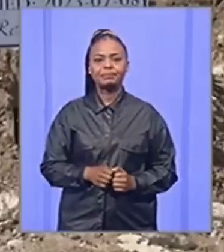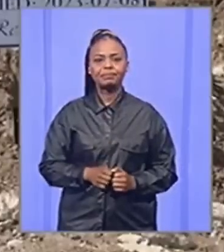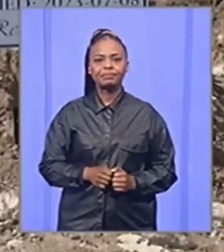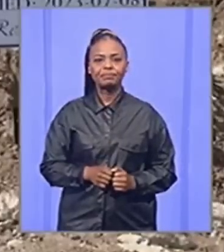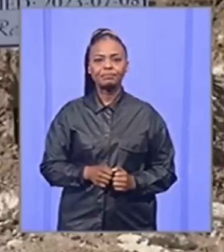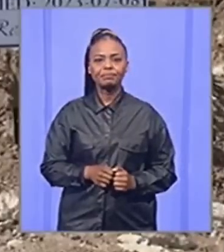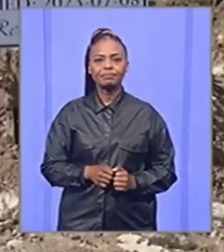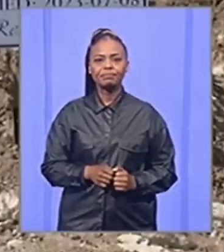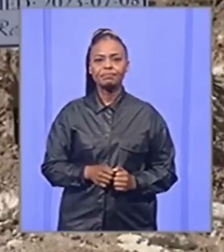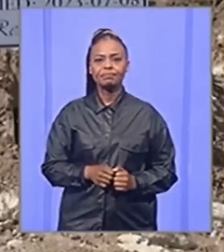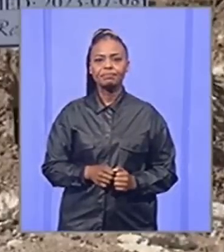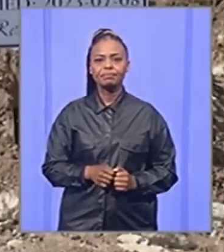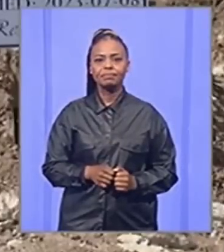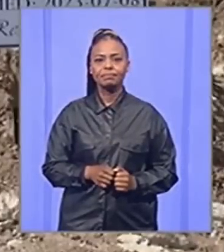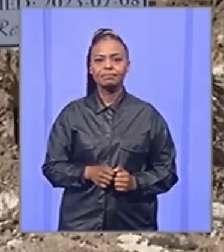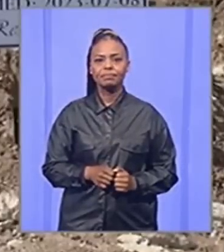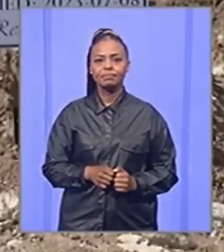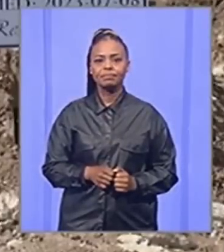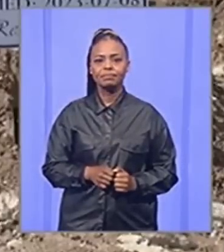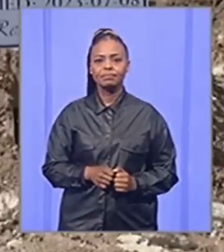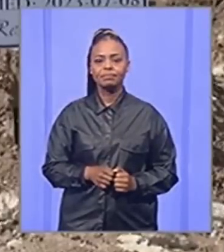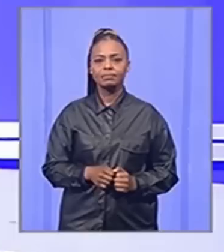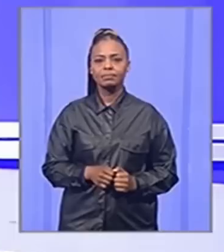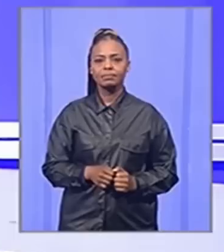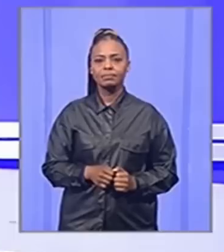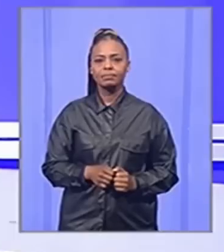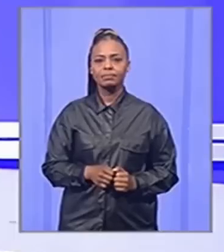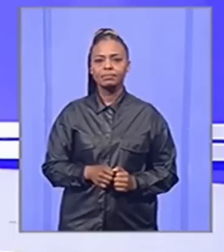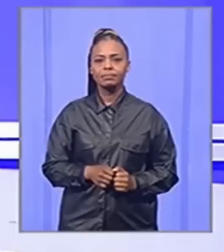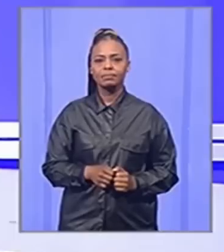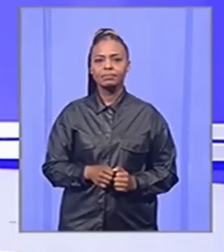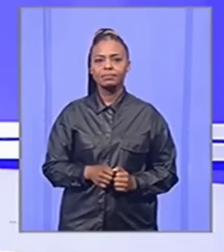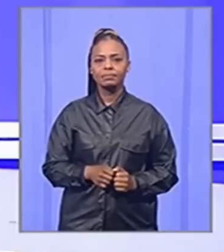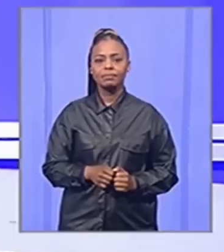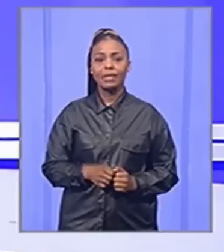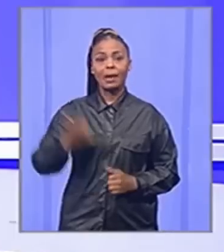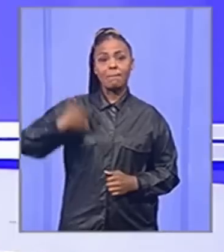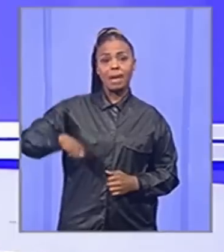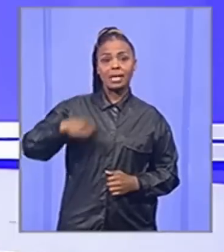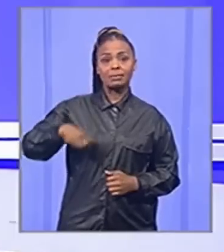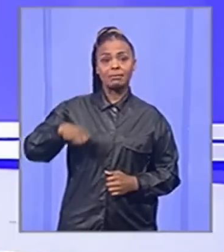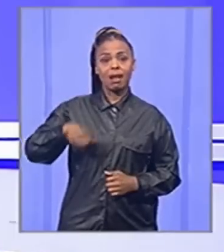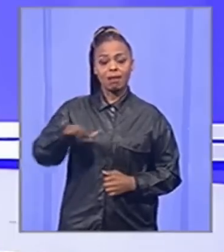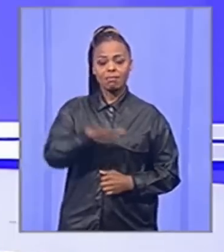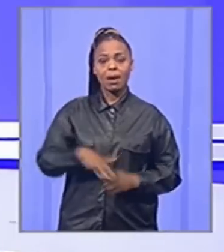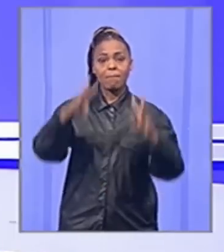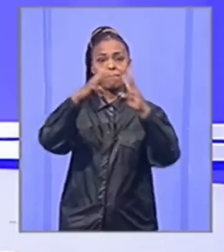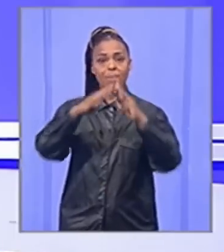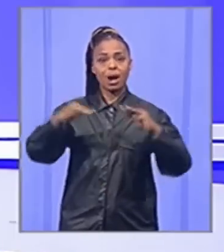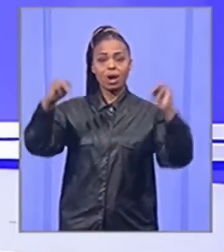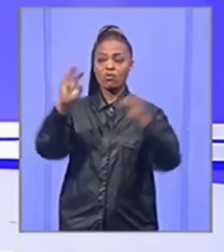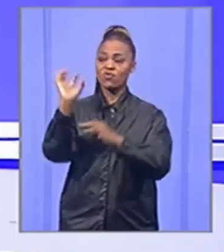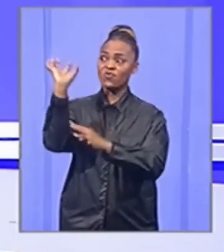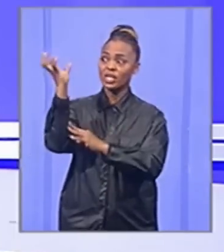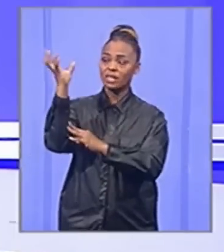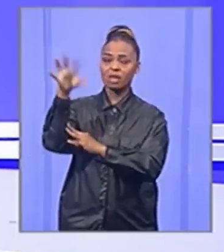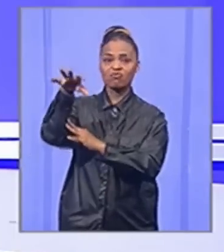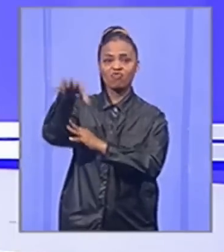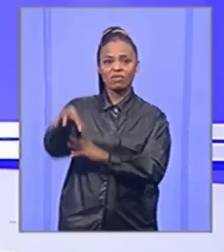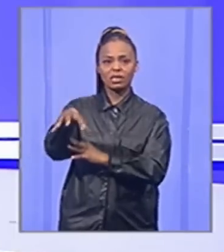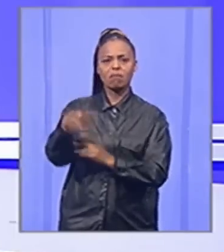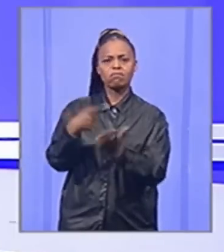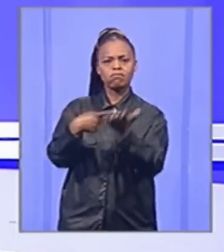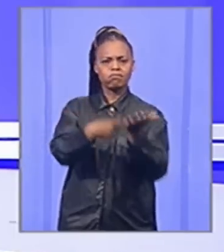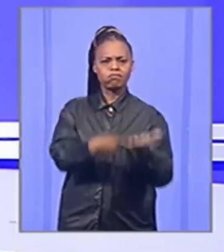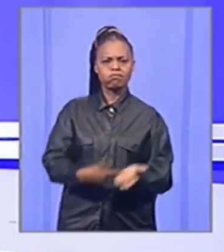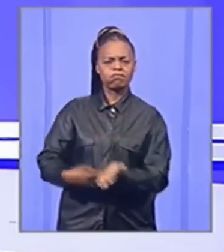Gagau, SABC News, Mahikeng. Masepala mogolo wa Mangaung ka Free State o swere ditherisano